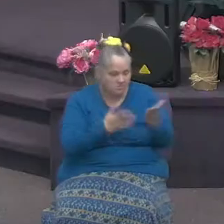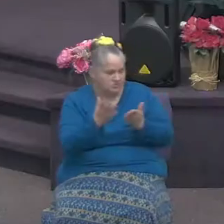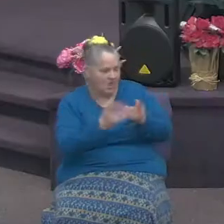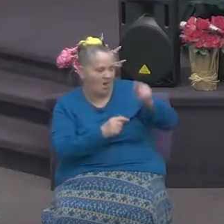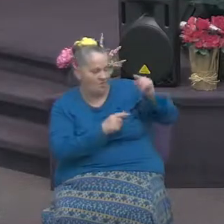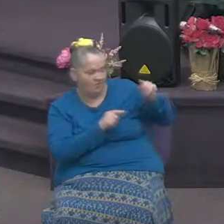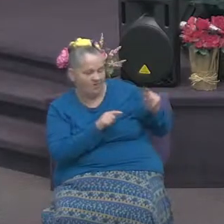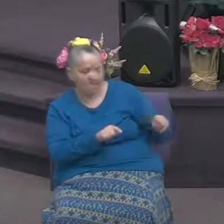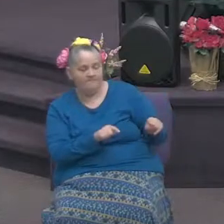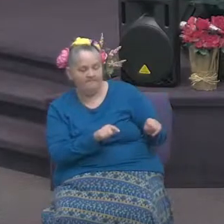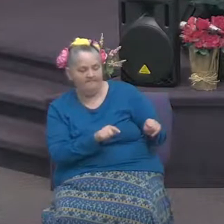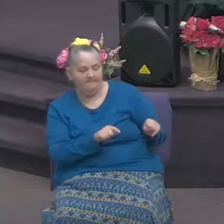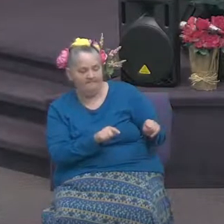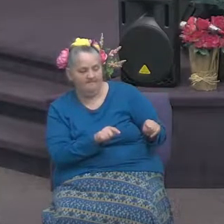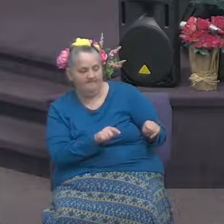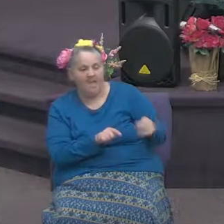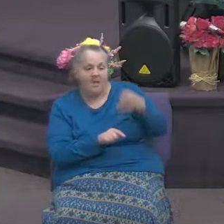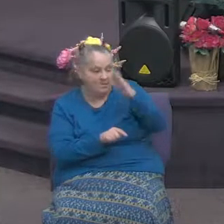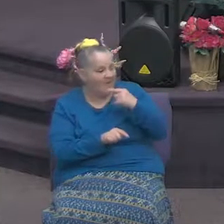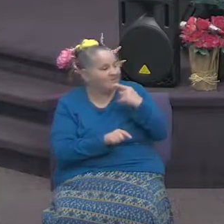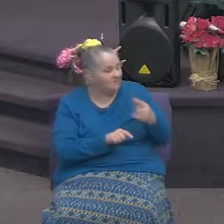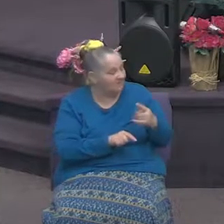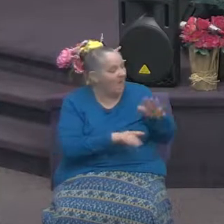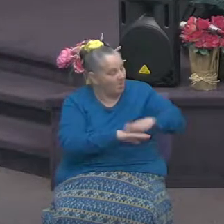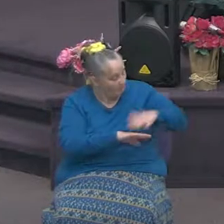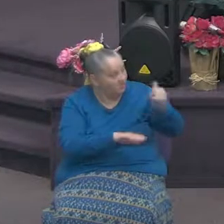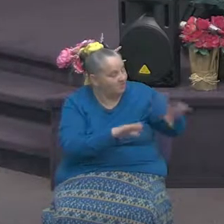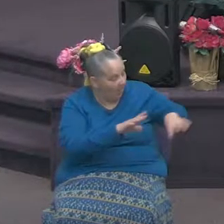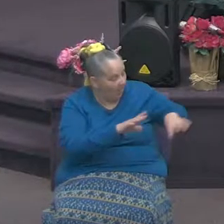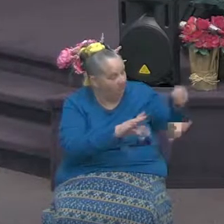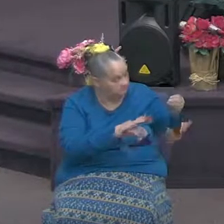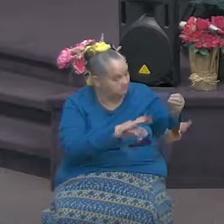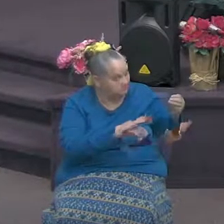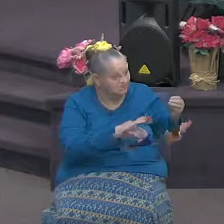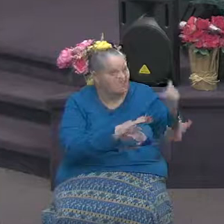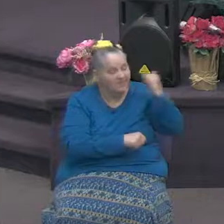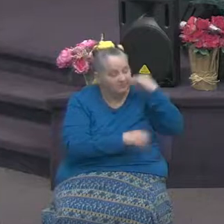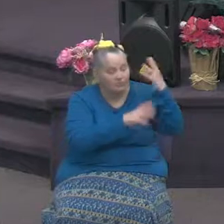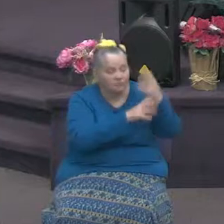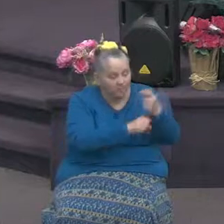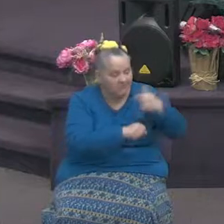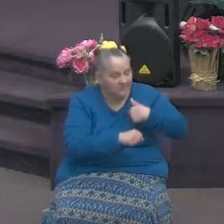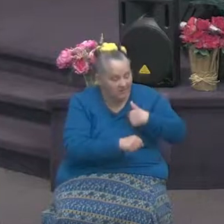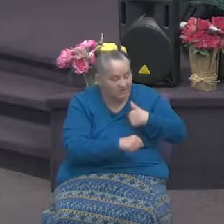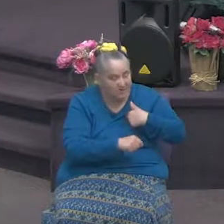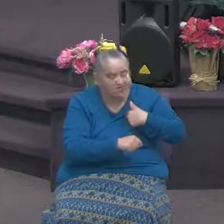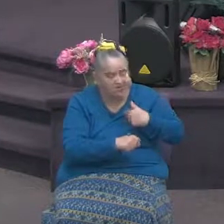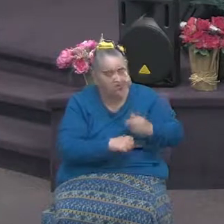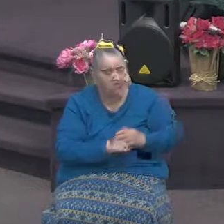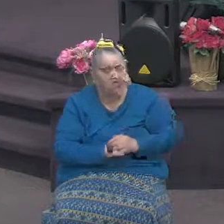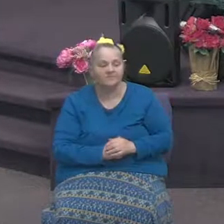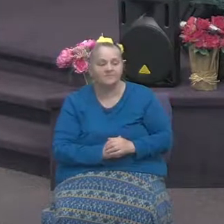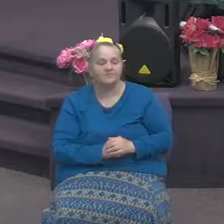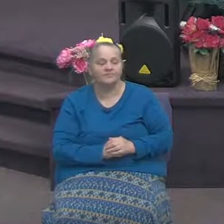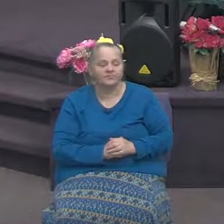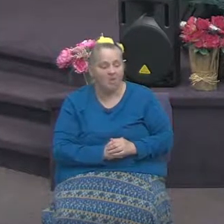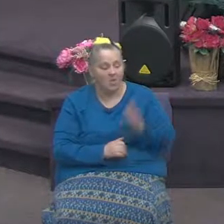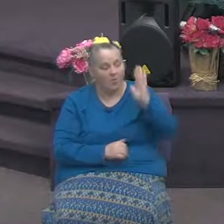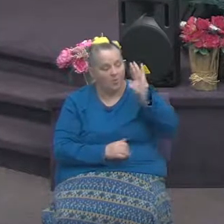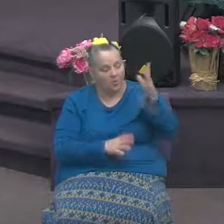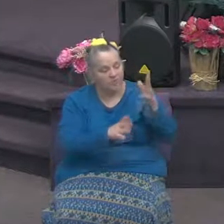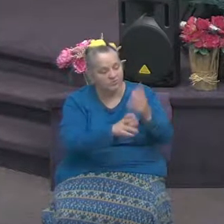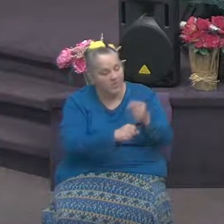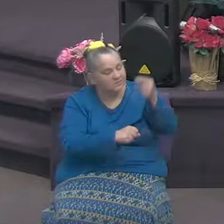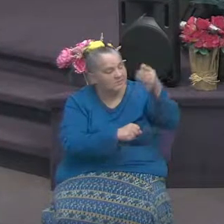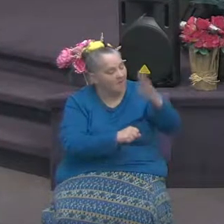serve them. But God is saying, I'm calling you out if you will trust me. Will you